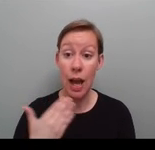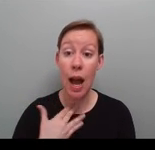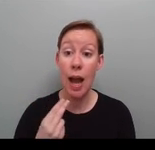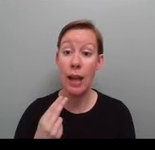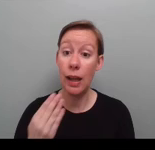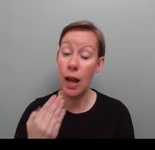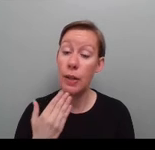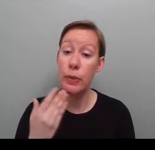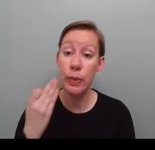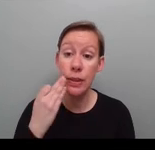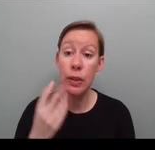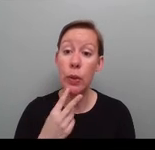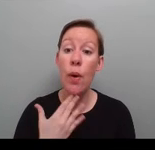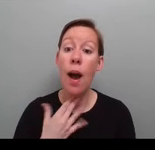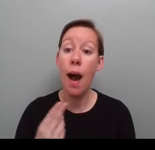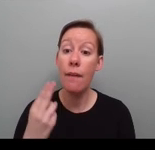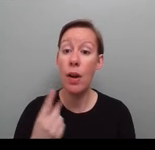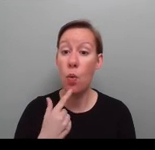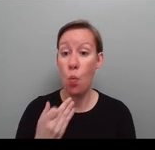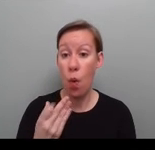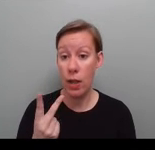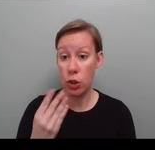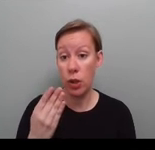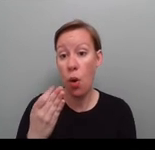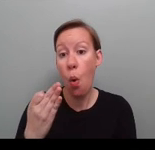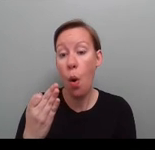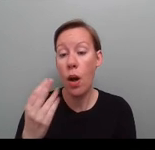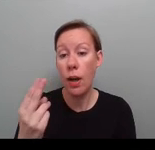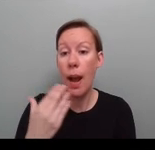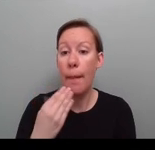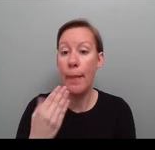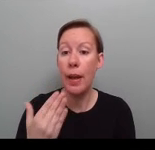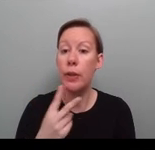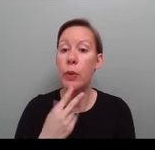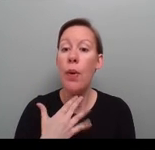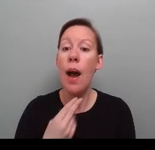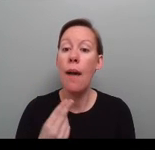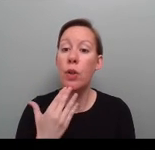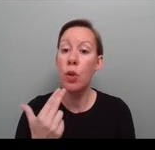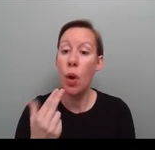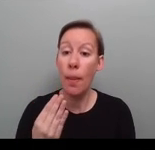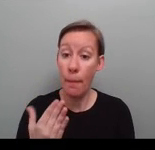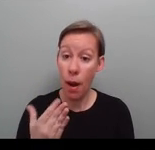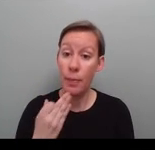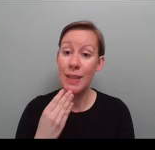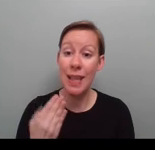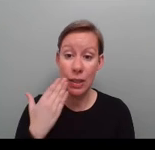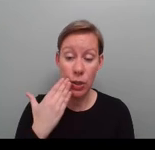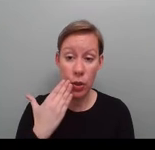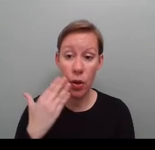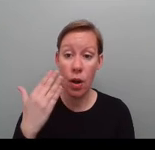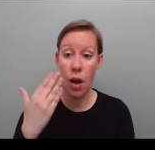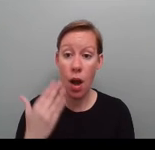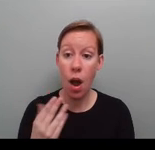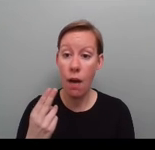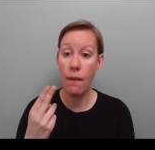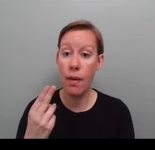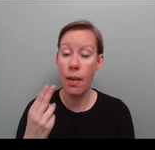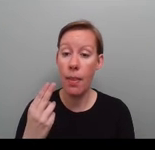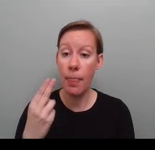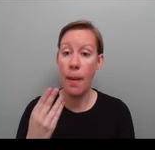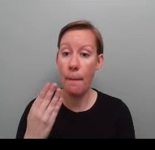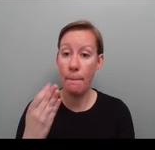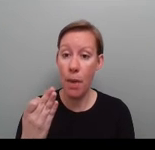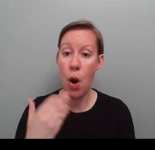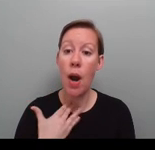This allows the teacher to see that you have a question or comment. To click it, all you have to do is go to the bottom center of that toolbar on your